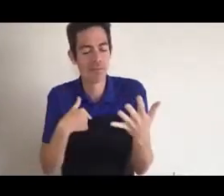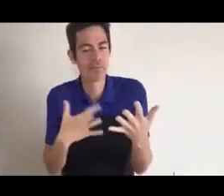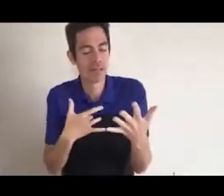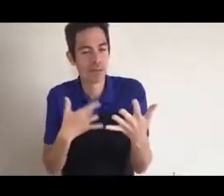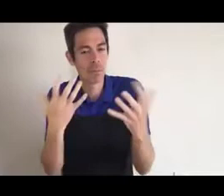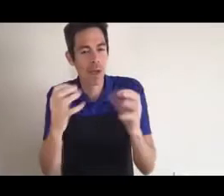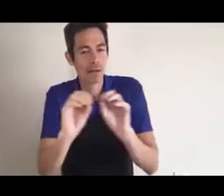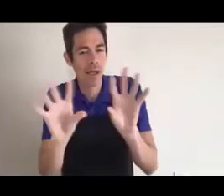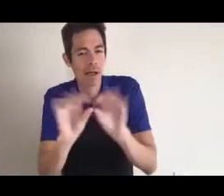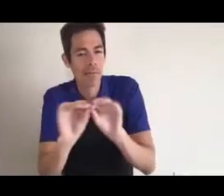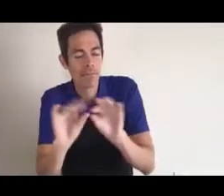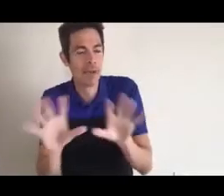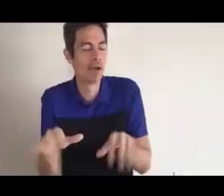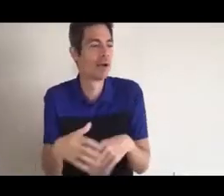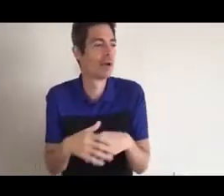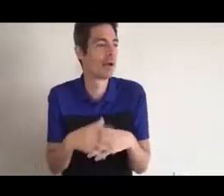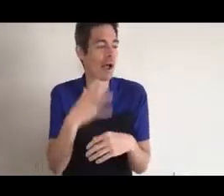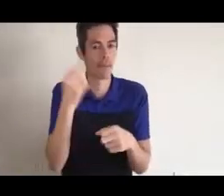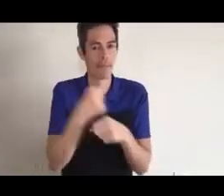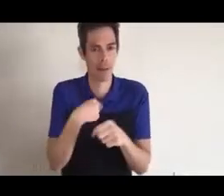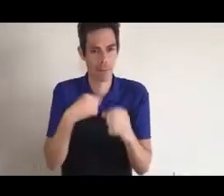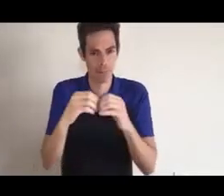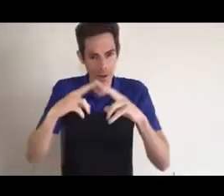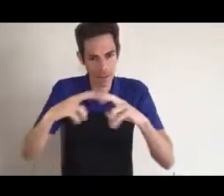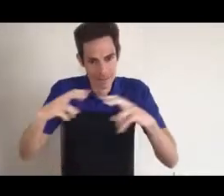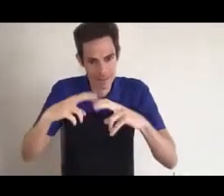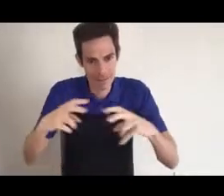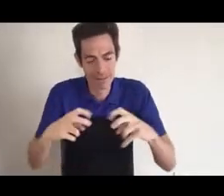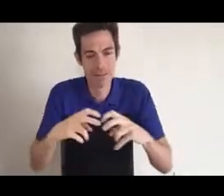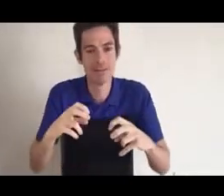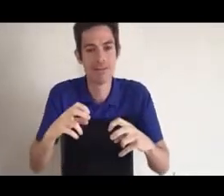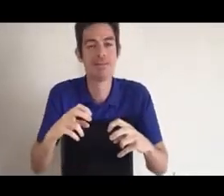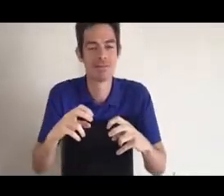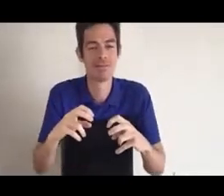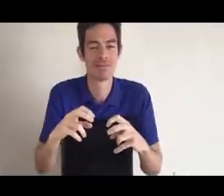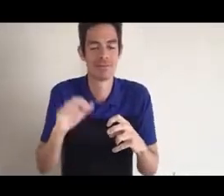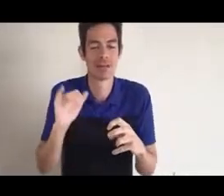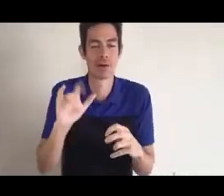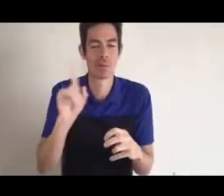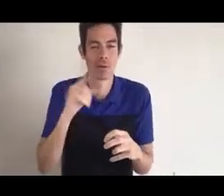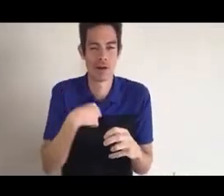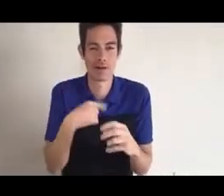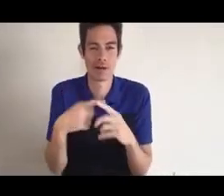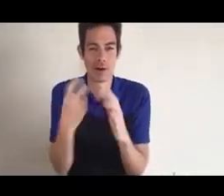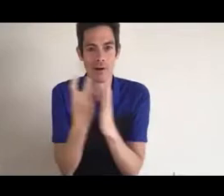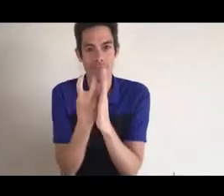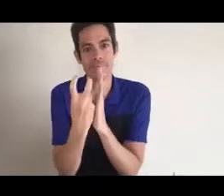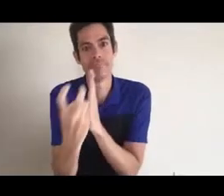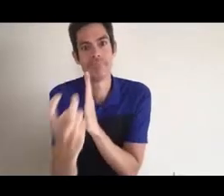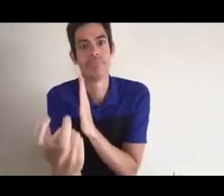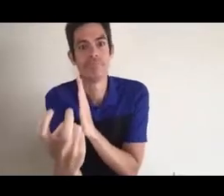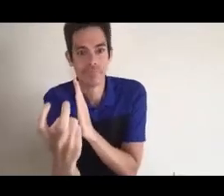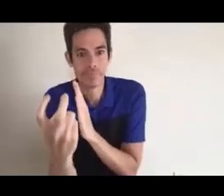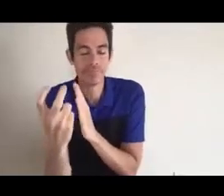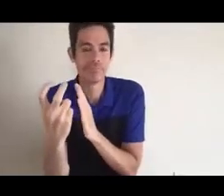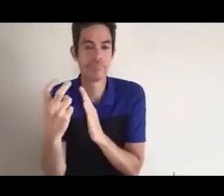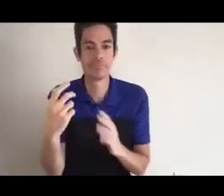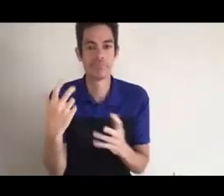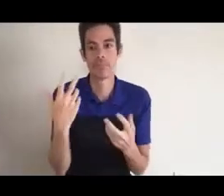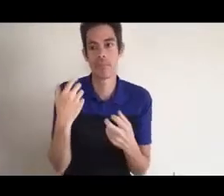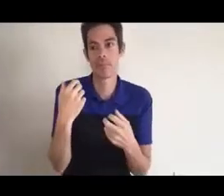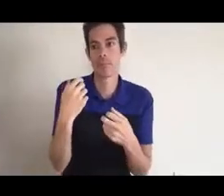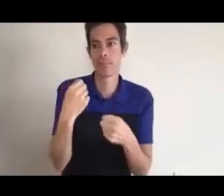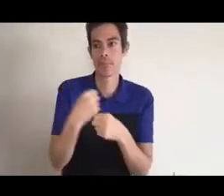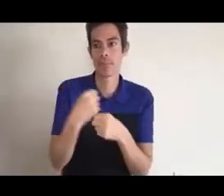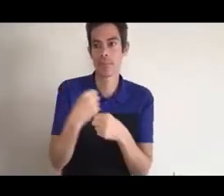and in teaching, I saw some things that I wanted to clarify. It made me want to assess further. And that's